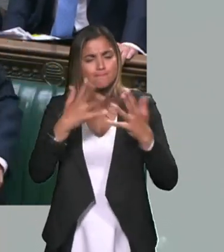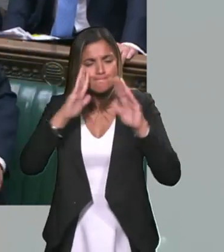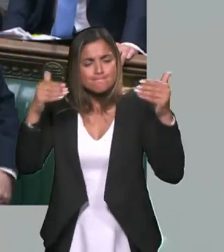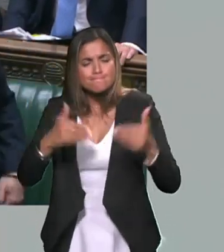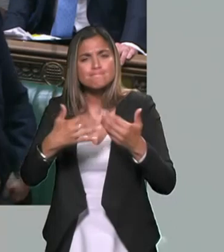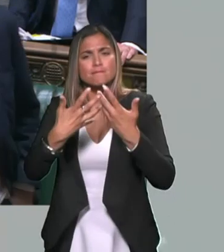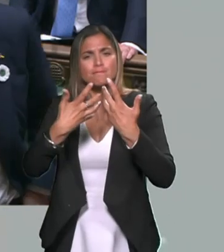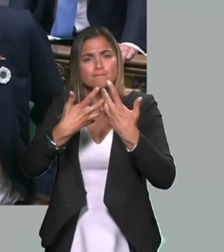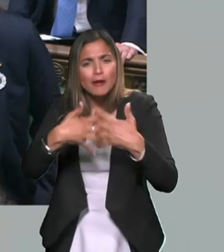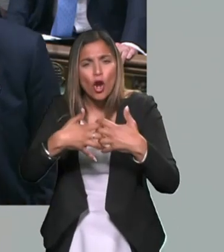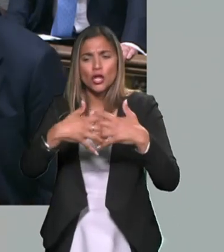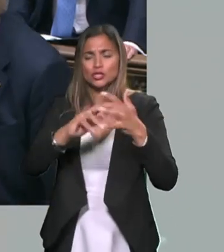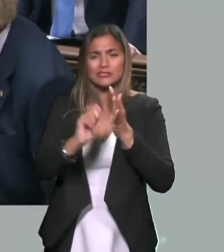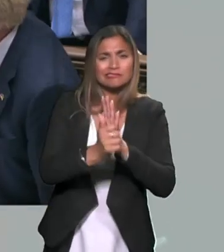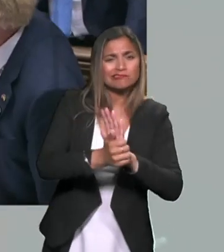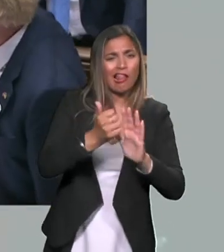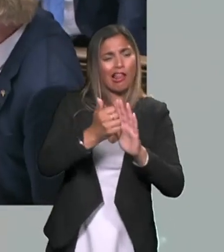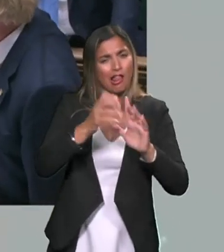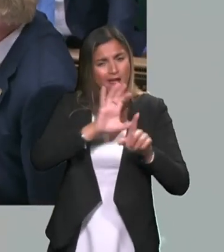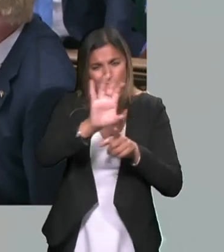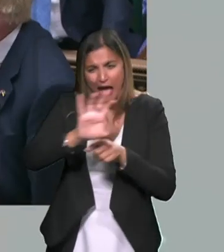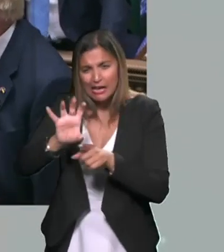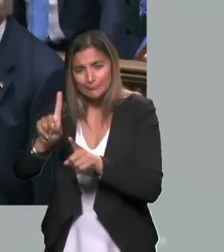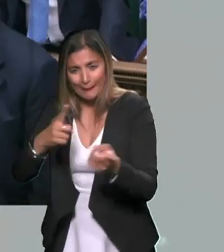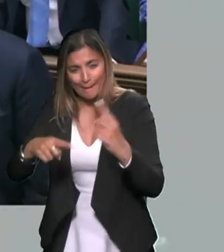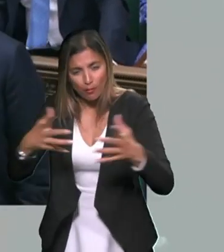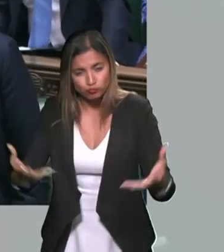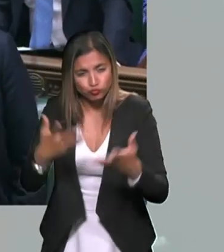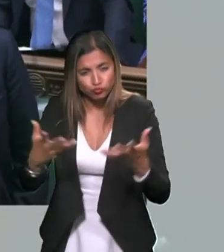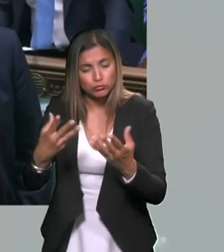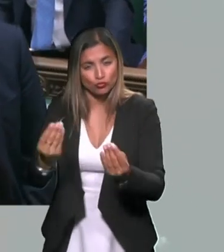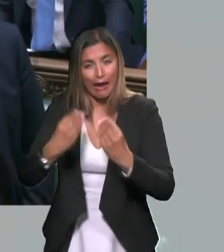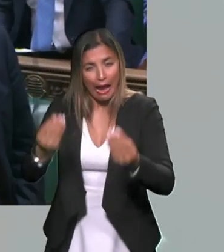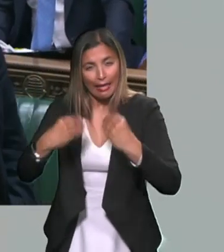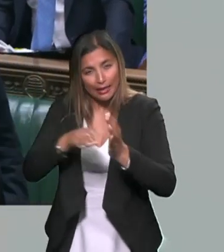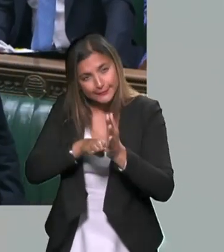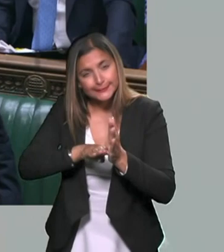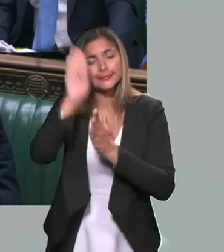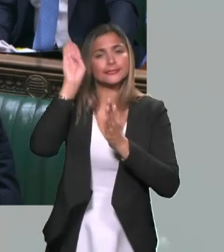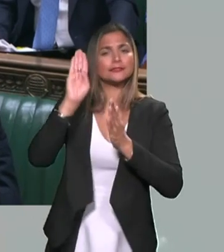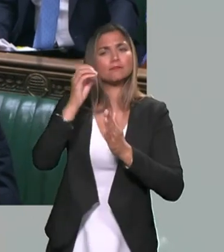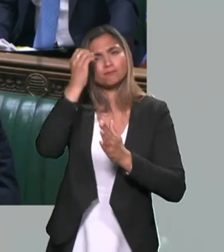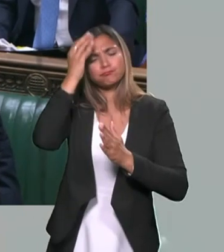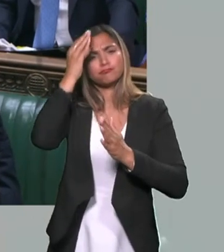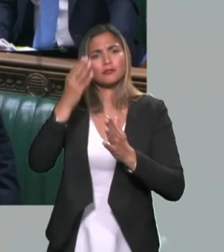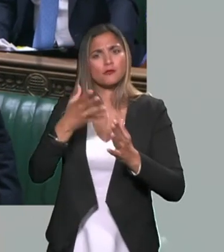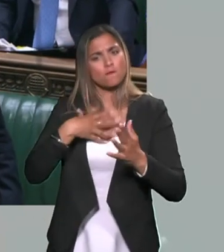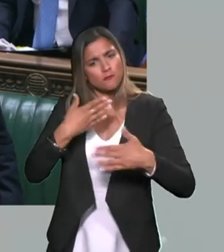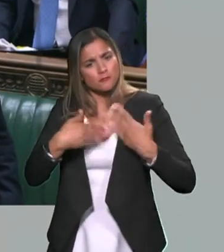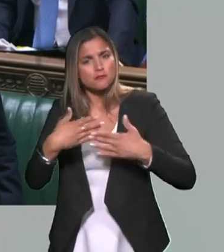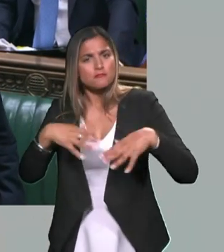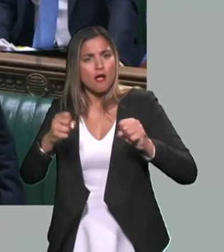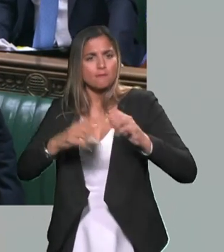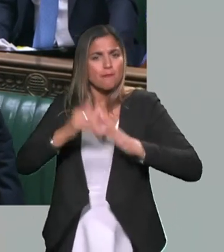across this country to level up in a way that will benefit the constituents of every member of